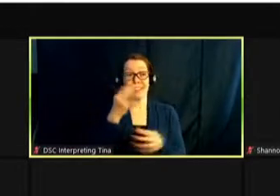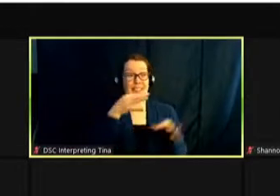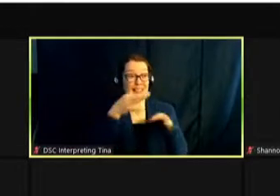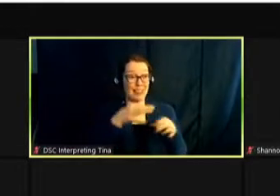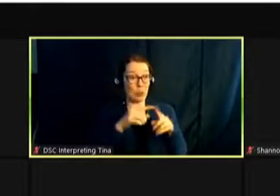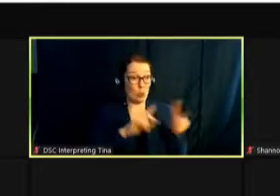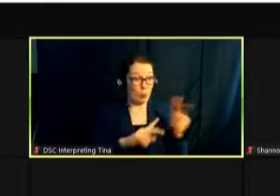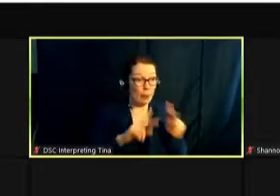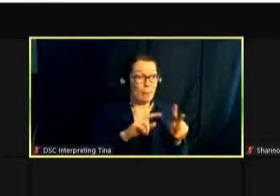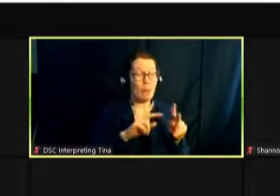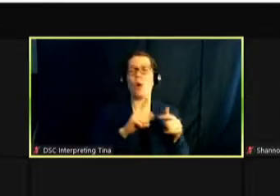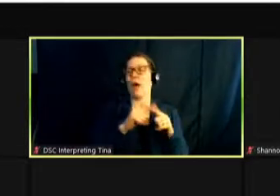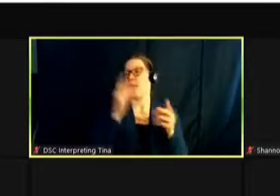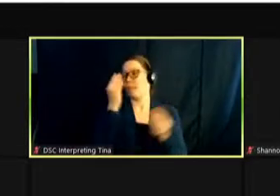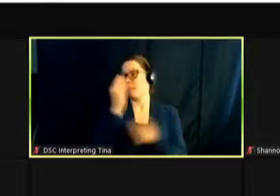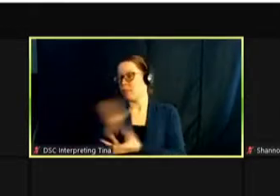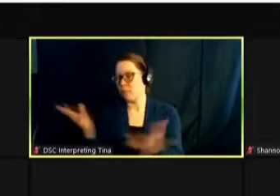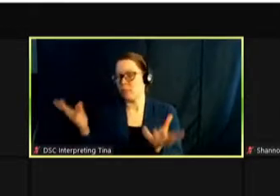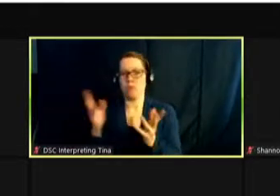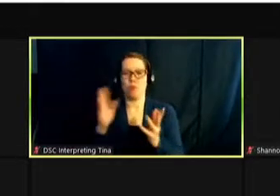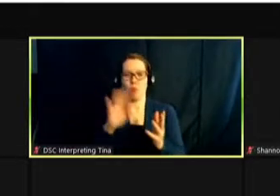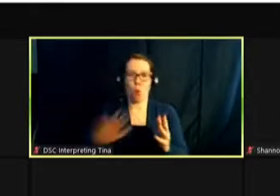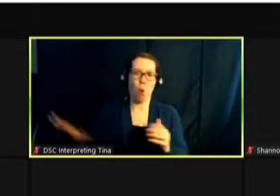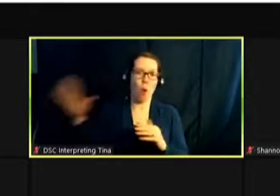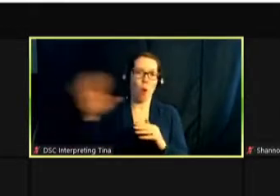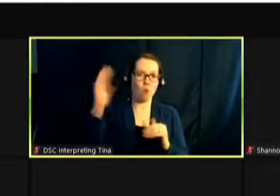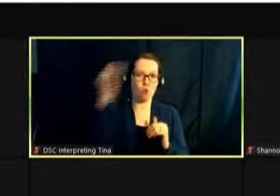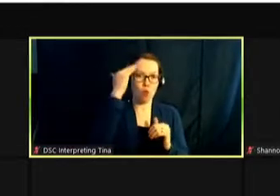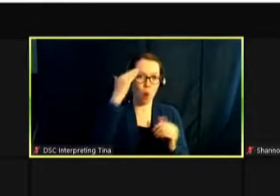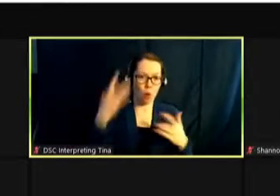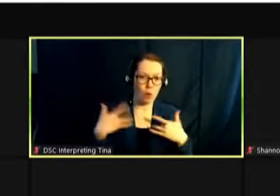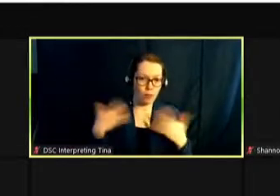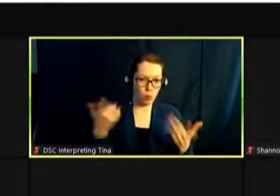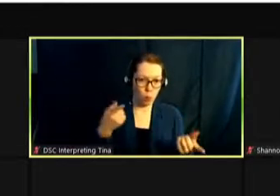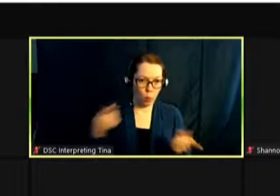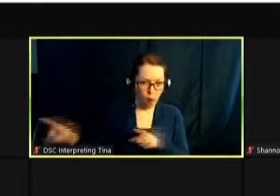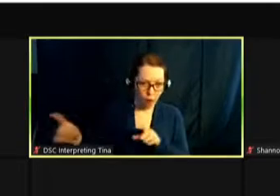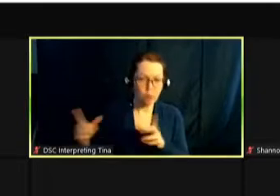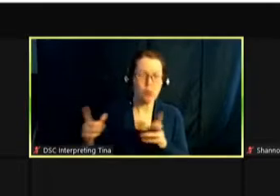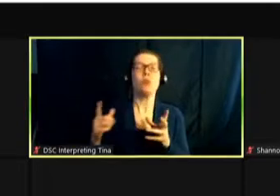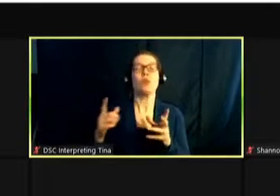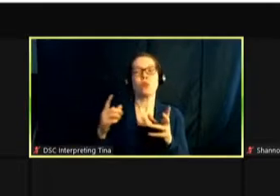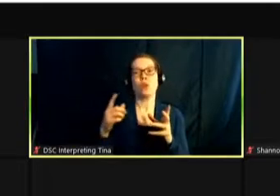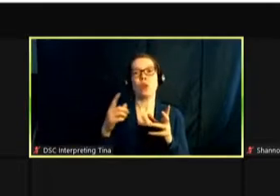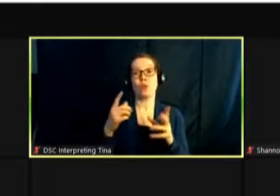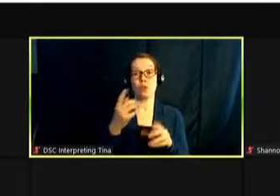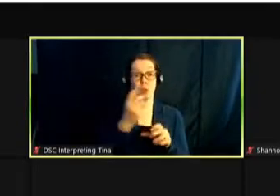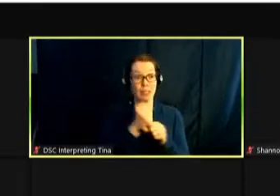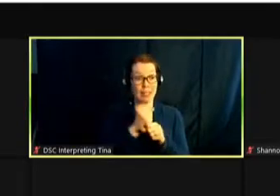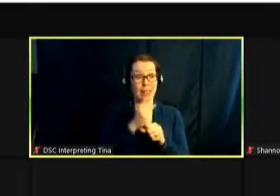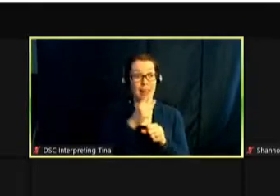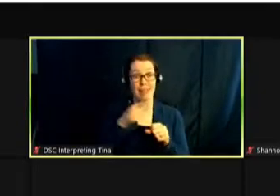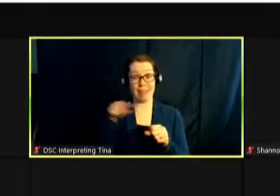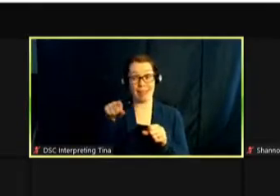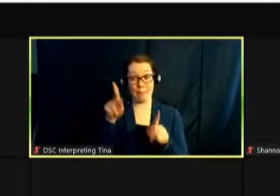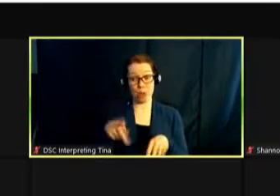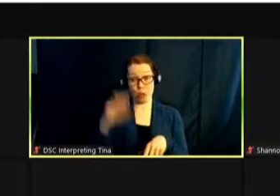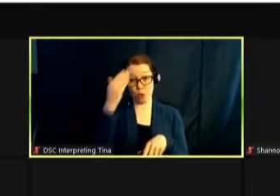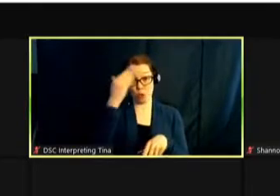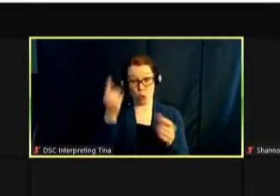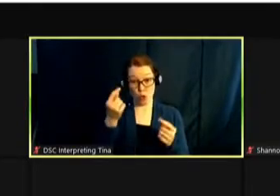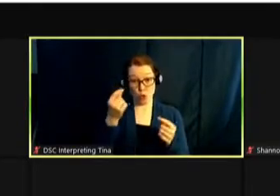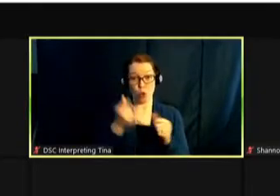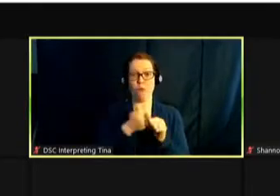they need to do it. So that, again, when they're ready to get their vaccine, all they got to do is, you know, follow the instructions, simplistic